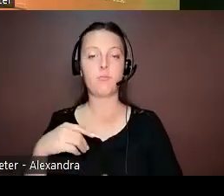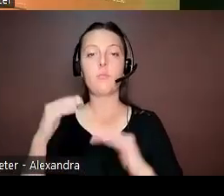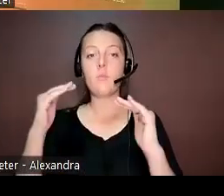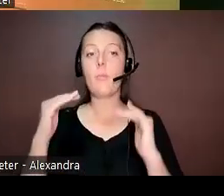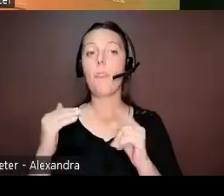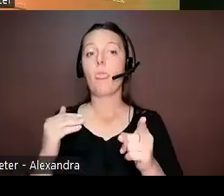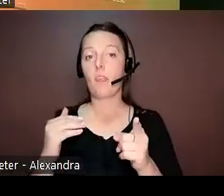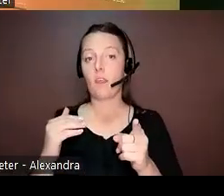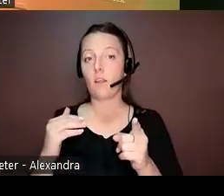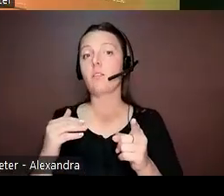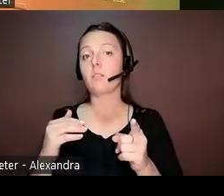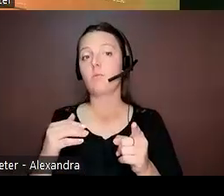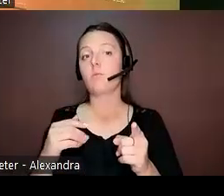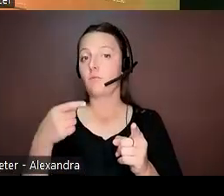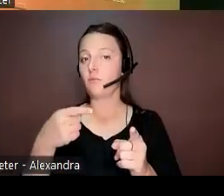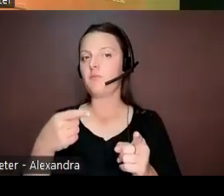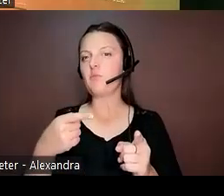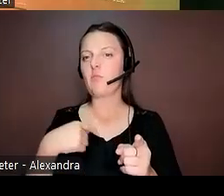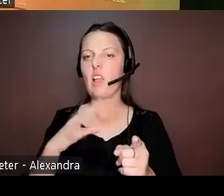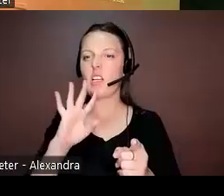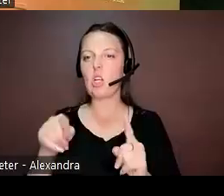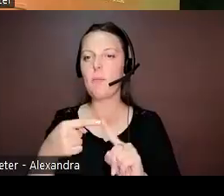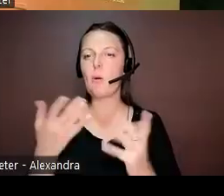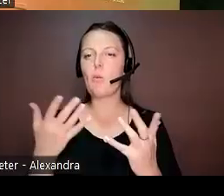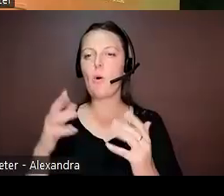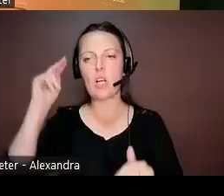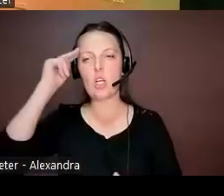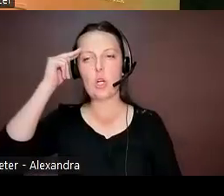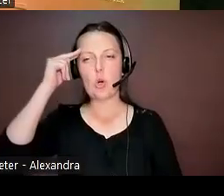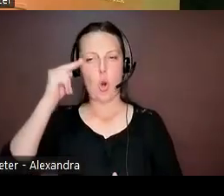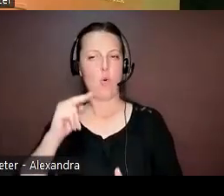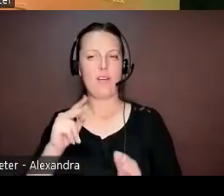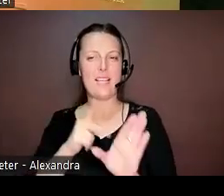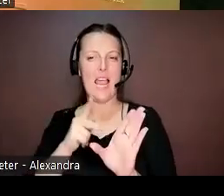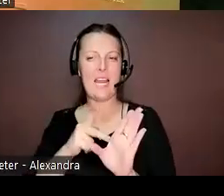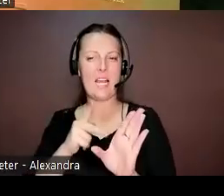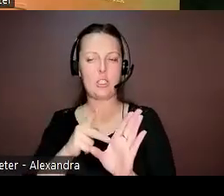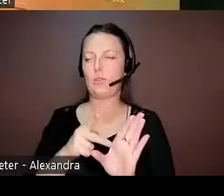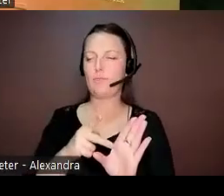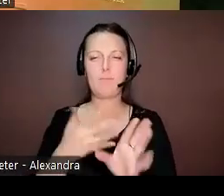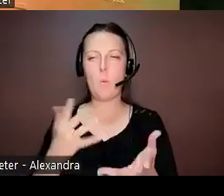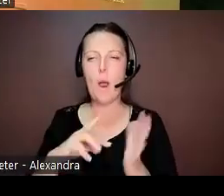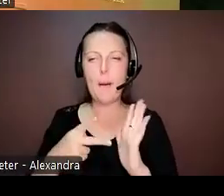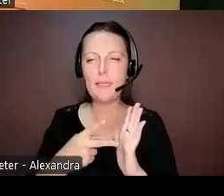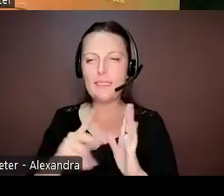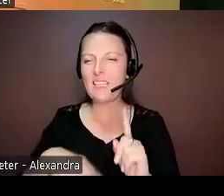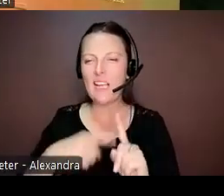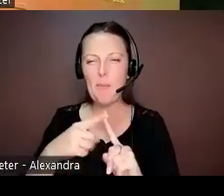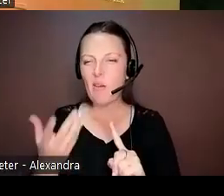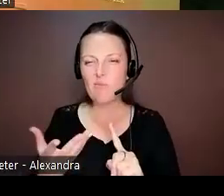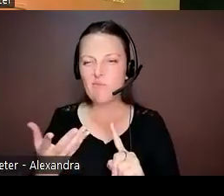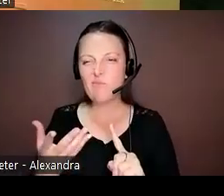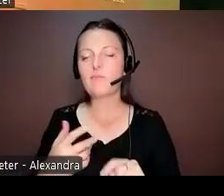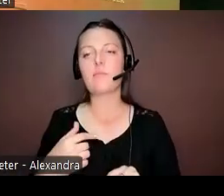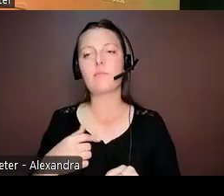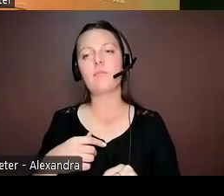talk about what neuropsychiatry is about because I've had some thoughts about that. And I'll talk about